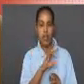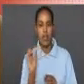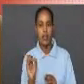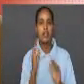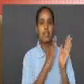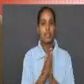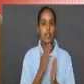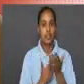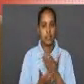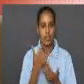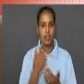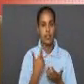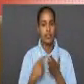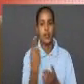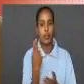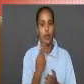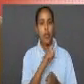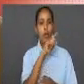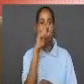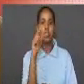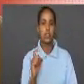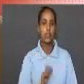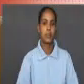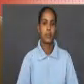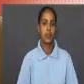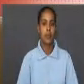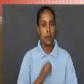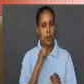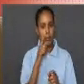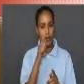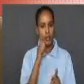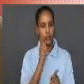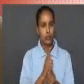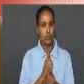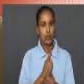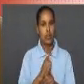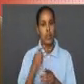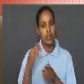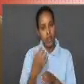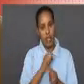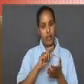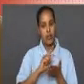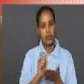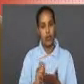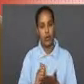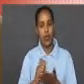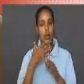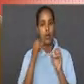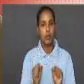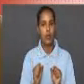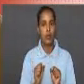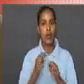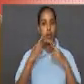and discuss this important question. Make sure that you take notes so you will be able